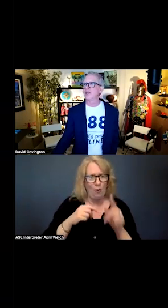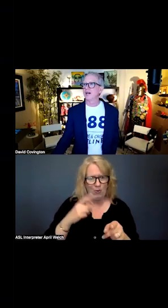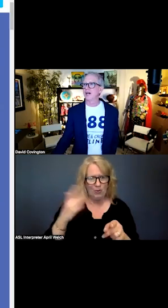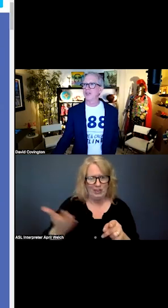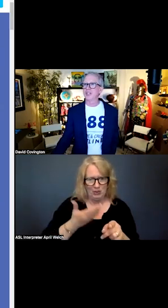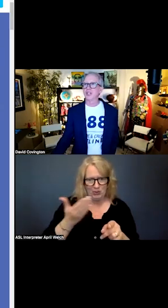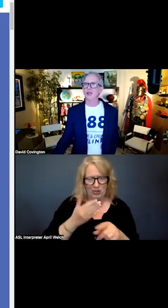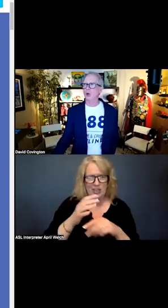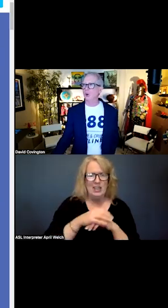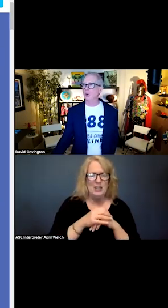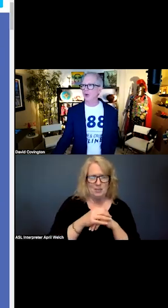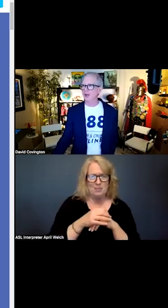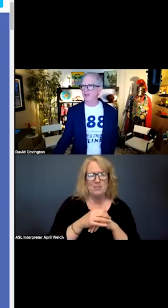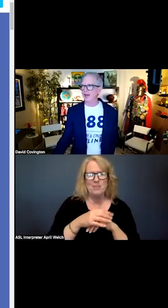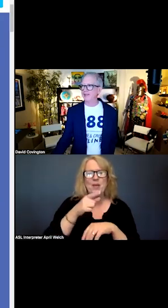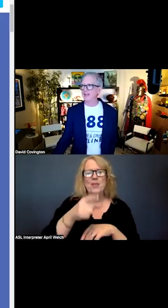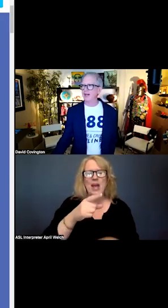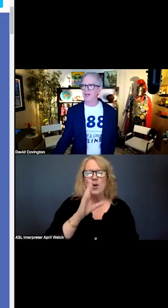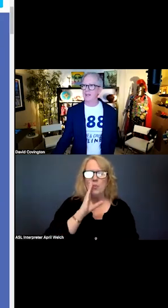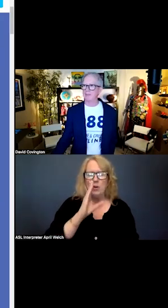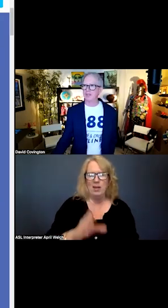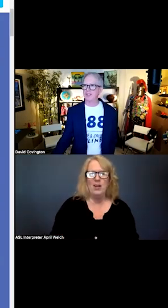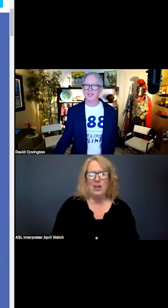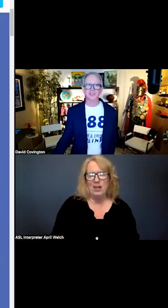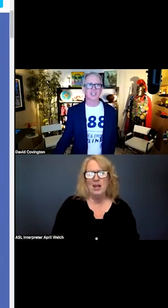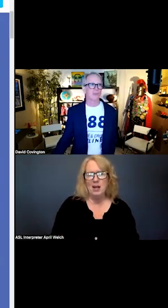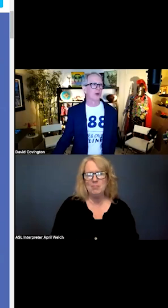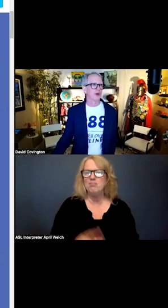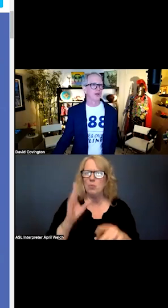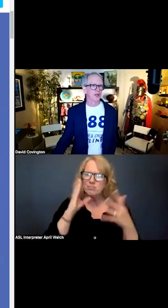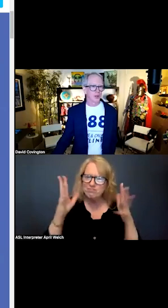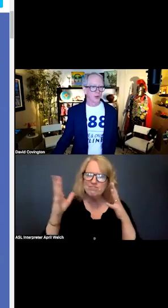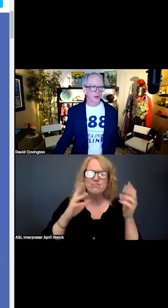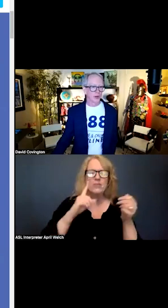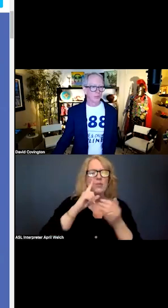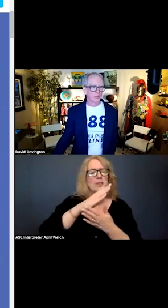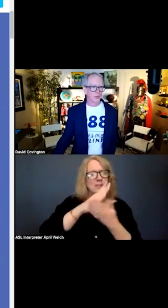here the kudo board that some were